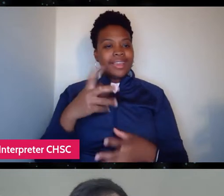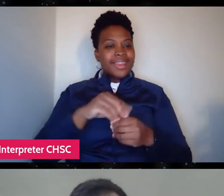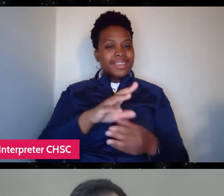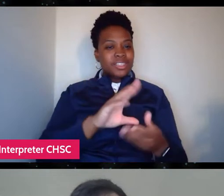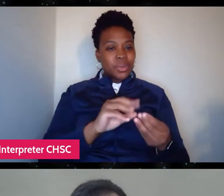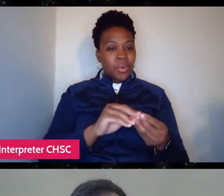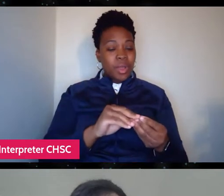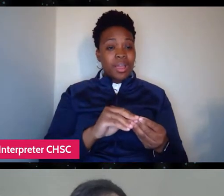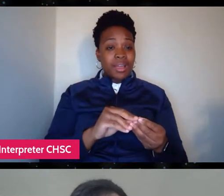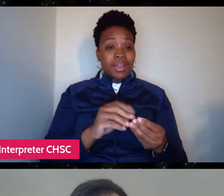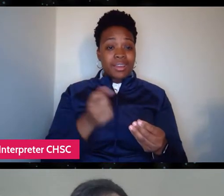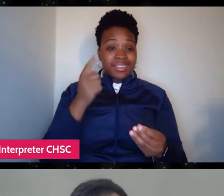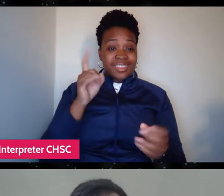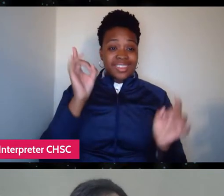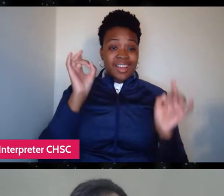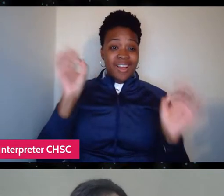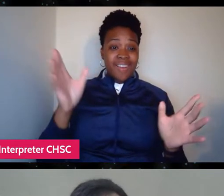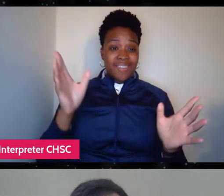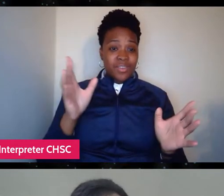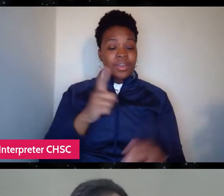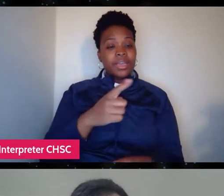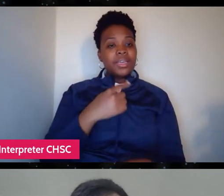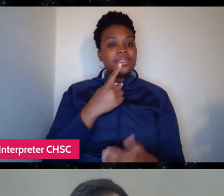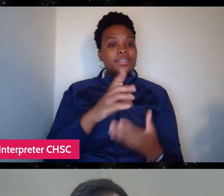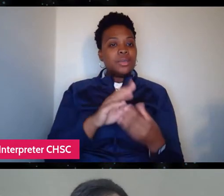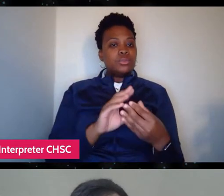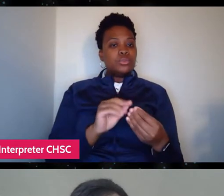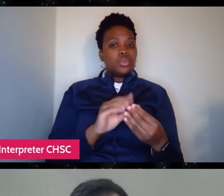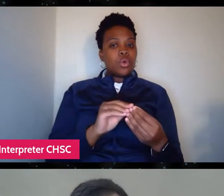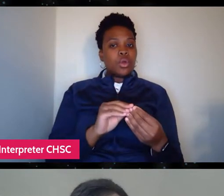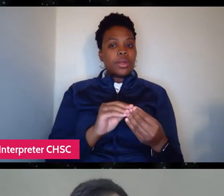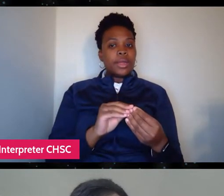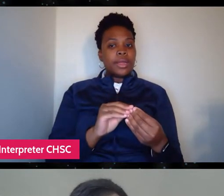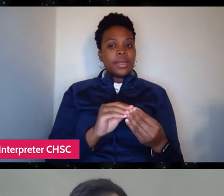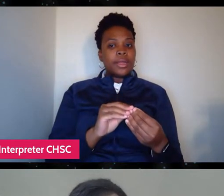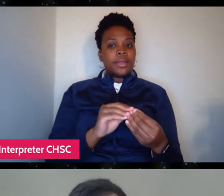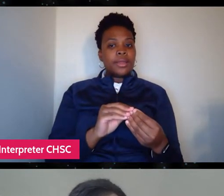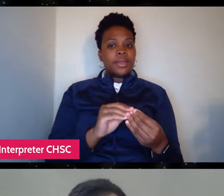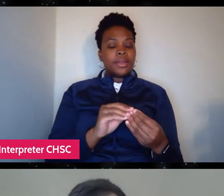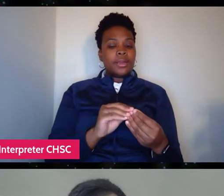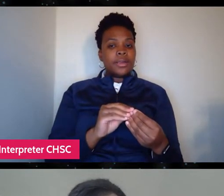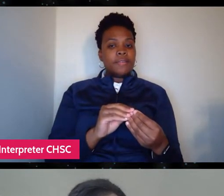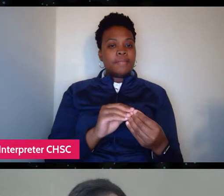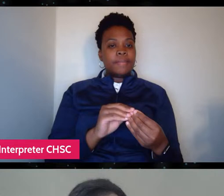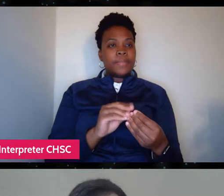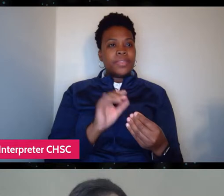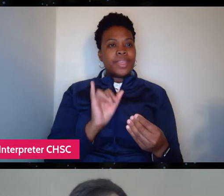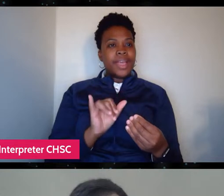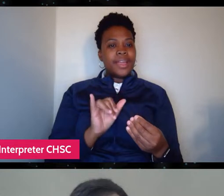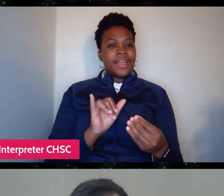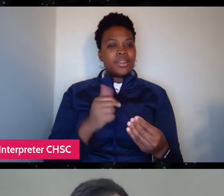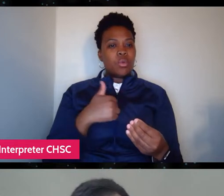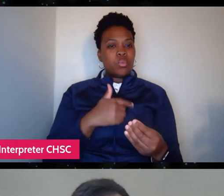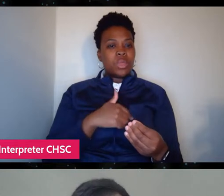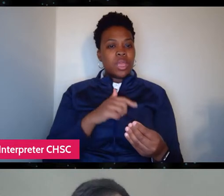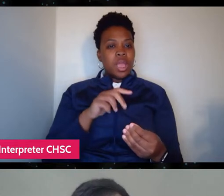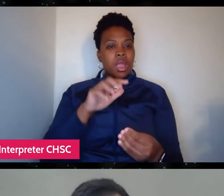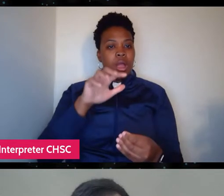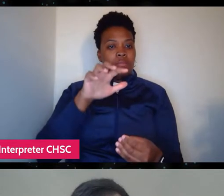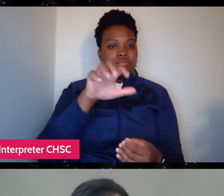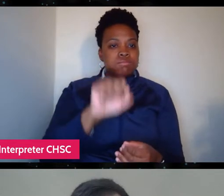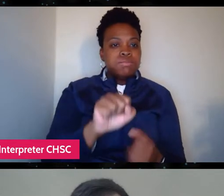that's horrific, he tells this story in a way that we grab onto. But